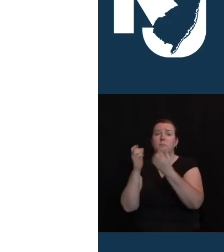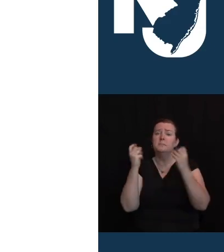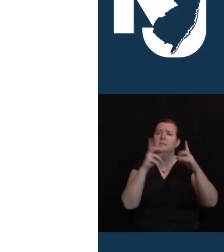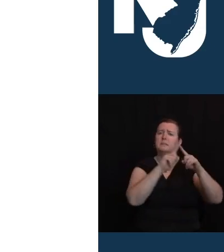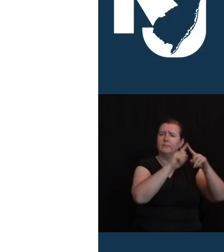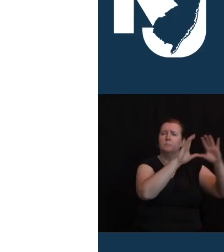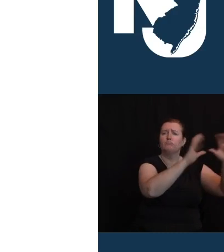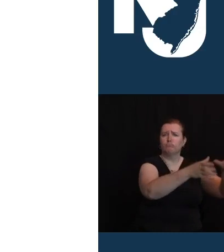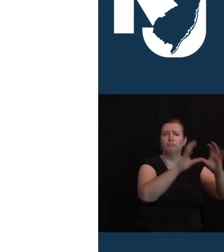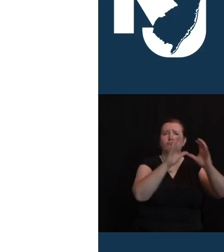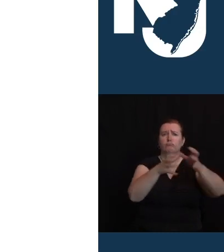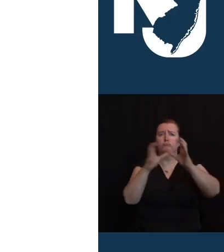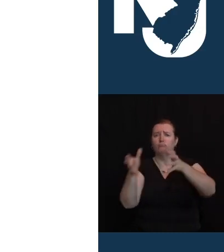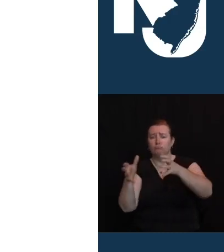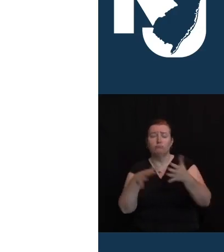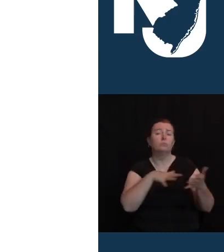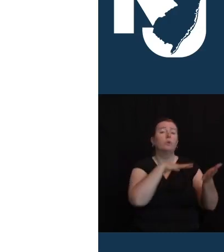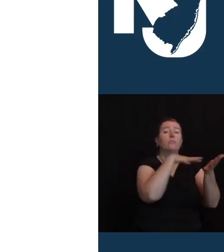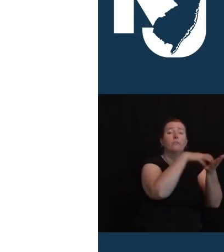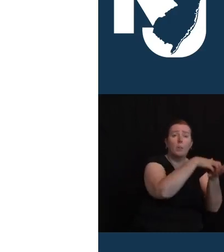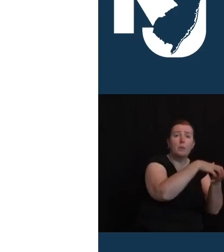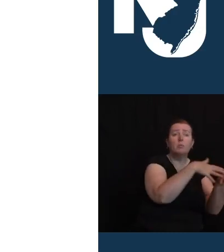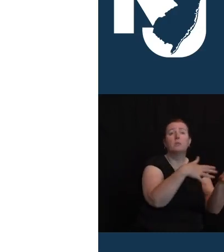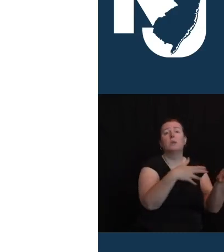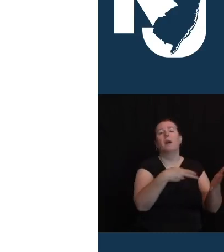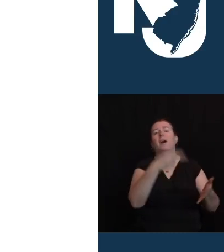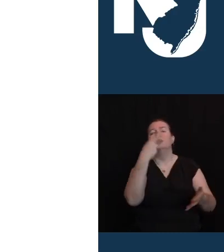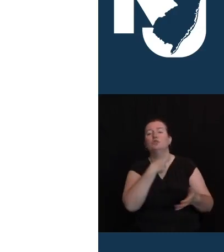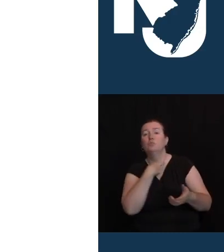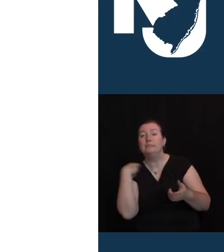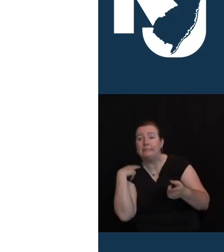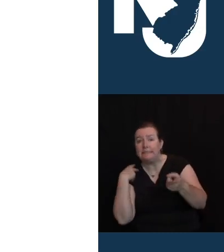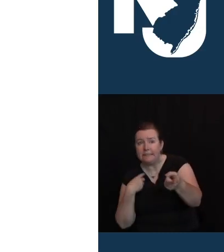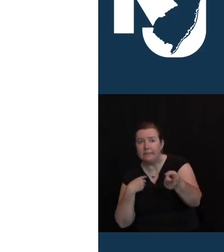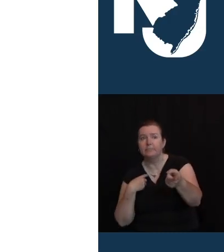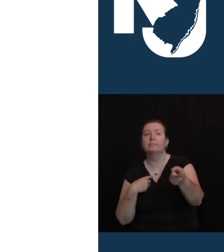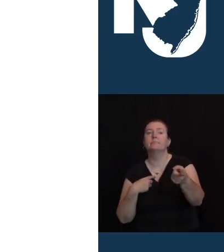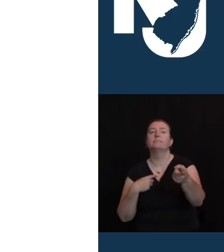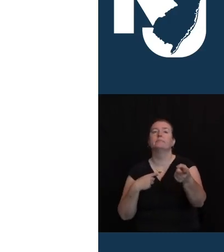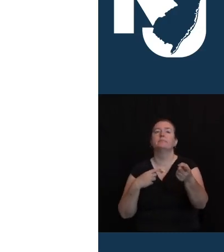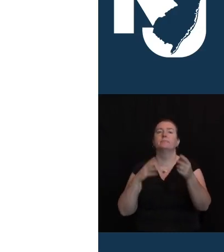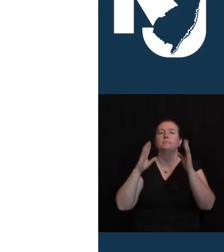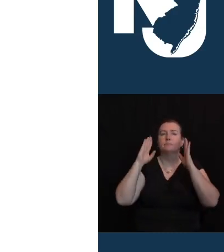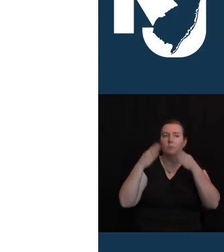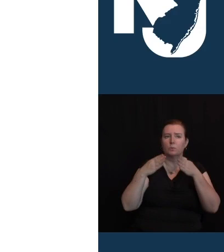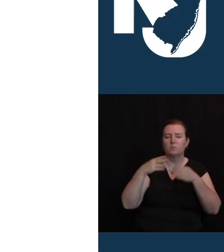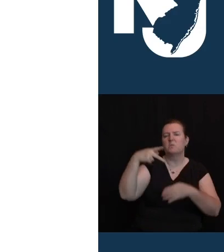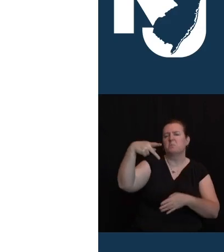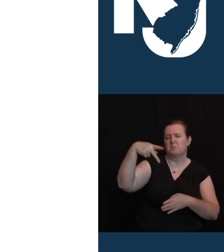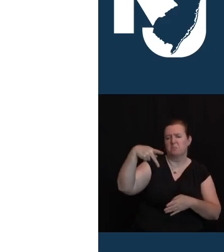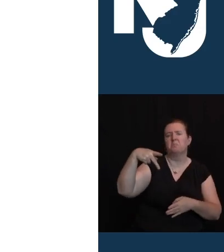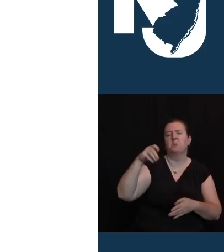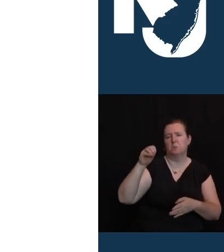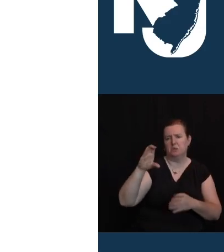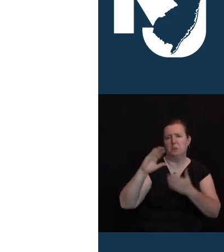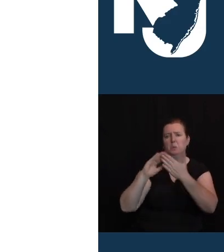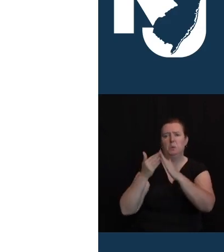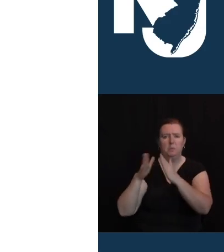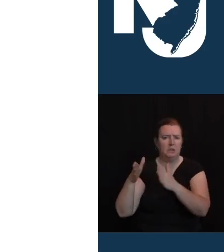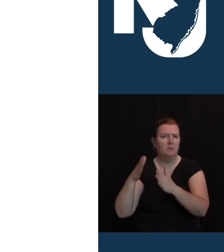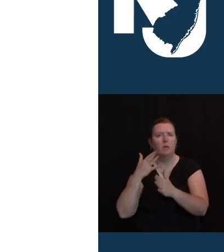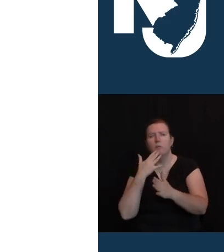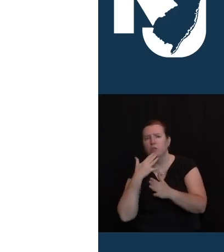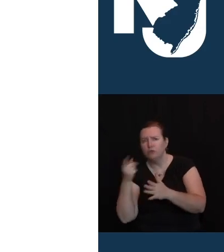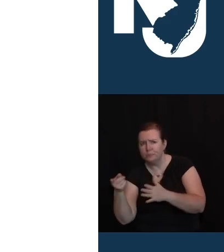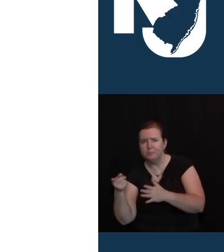audiences across the state with a heightened focus on communities of color, which have been disproportionately impacted by